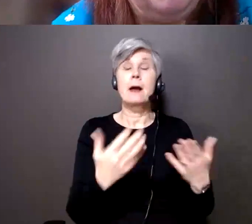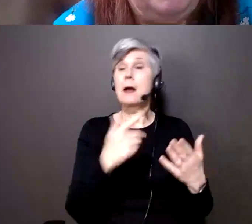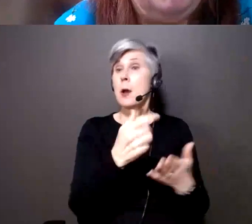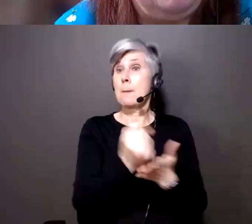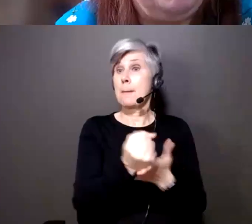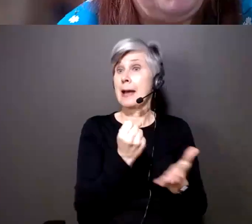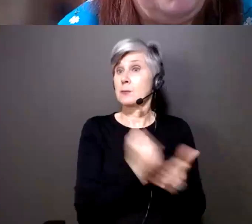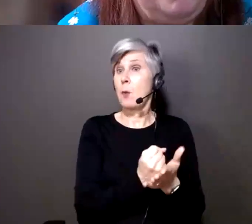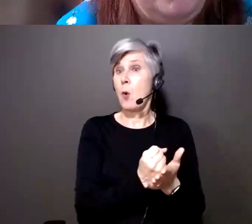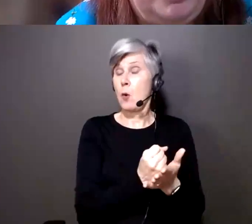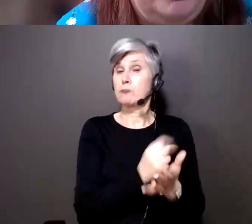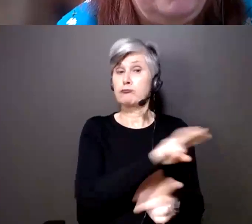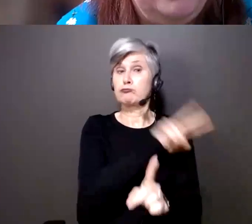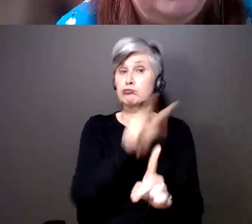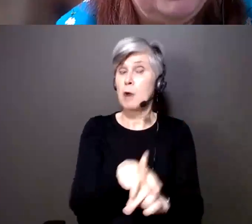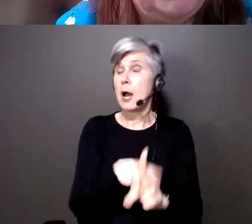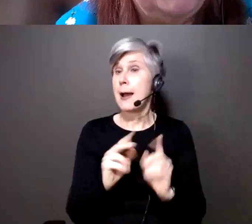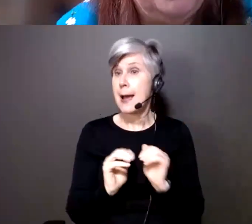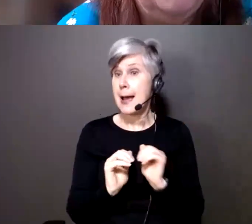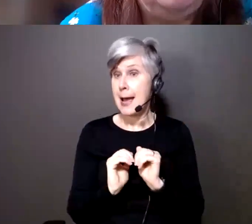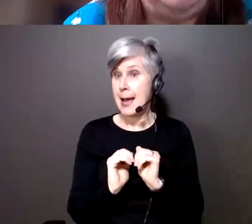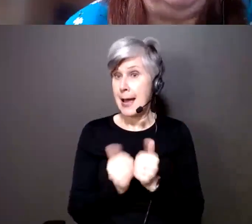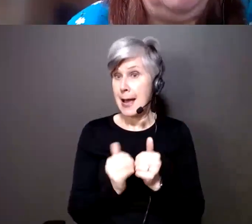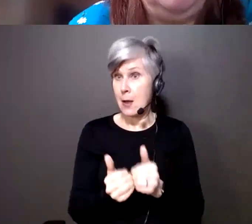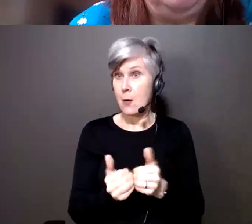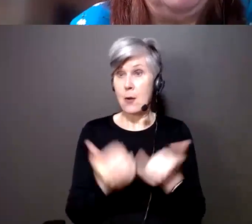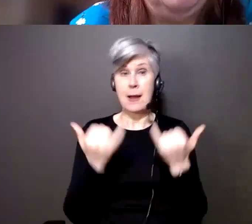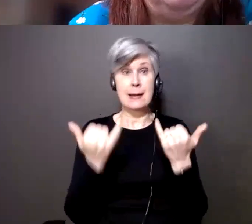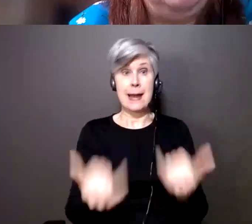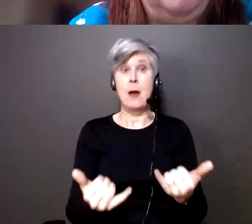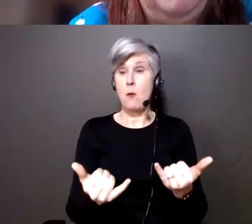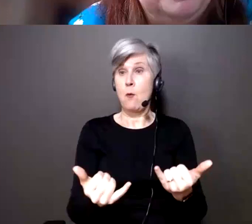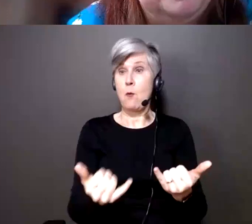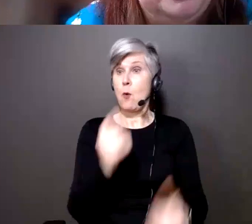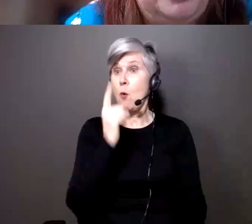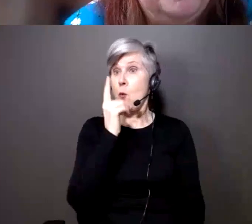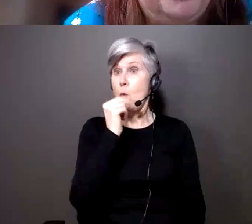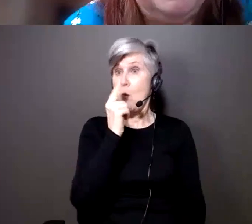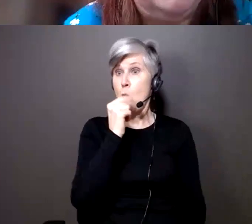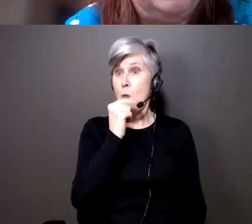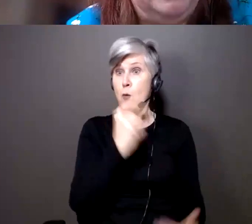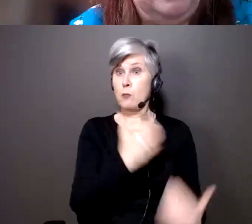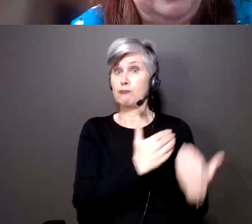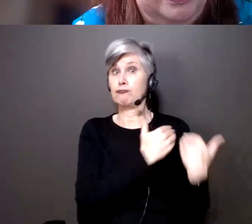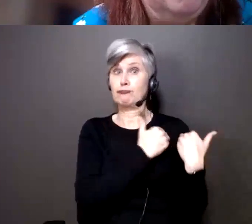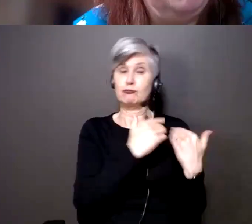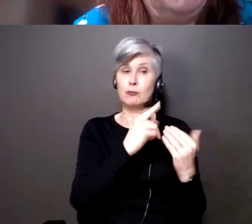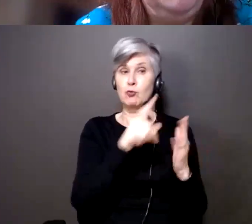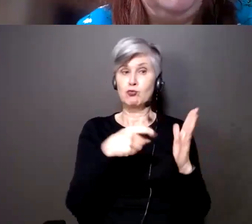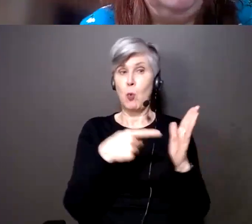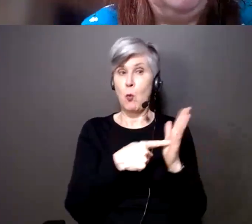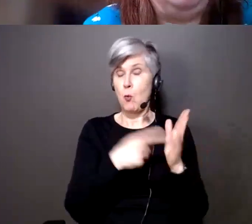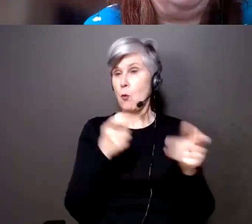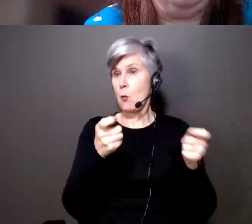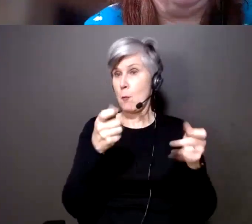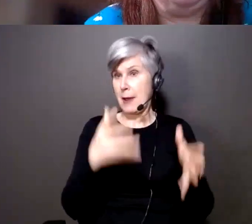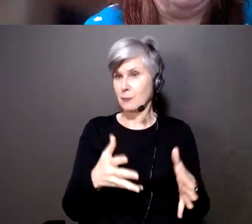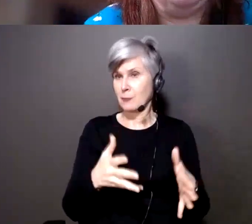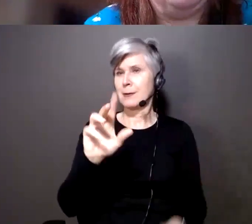introduce our manager, Dana, and our first